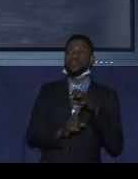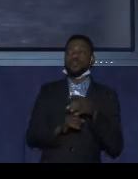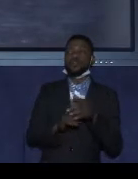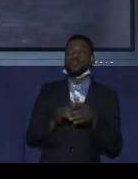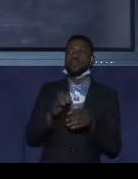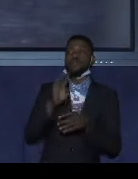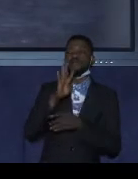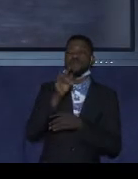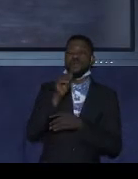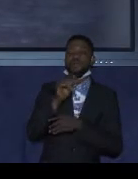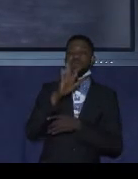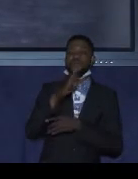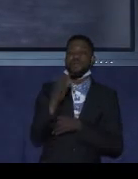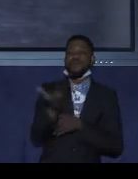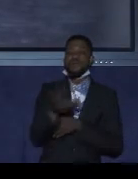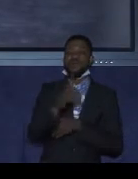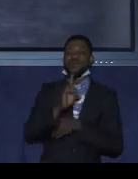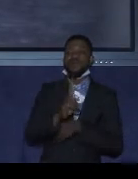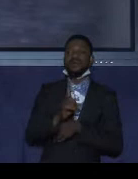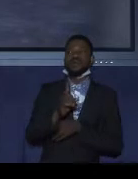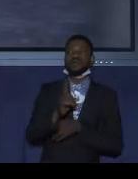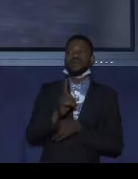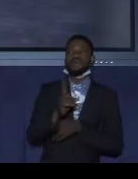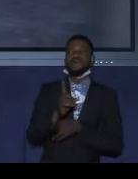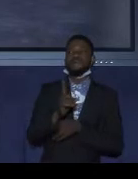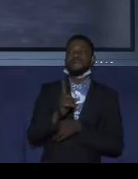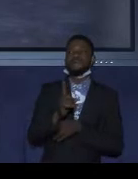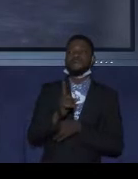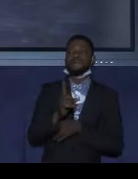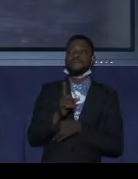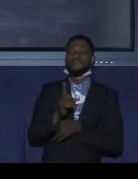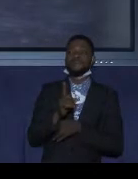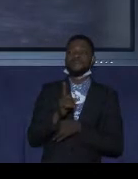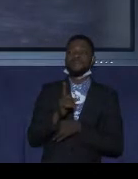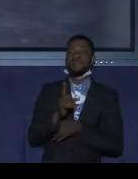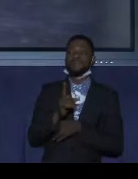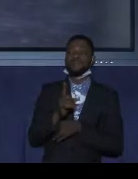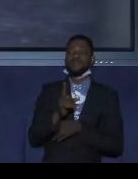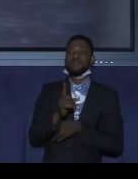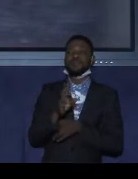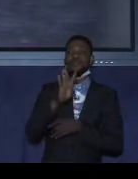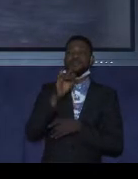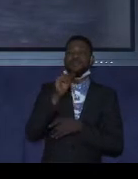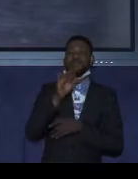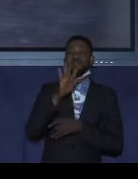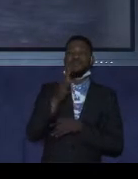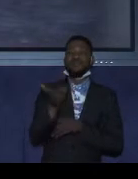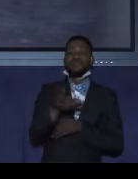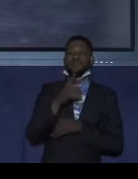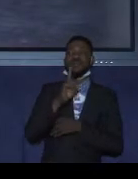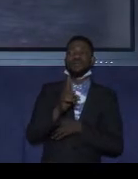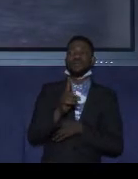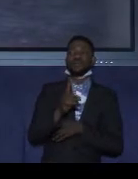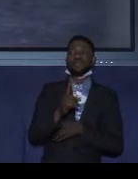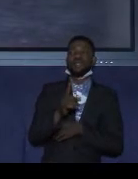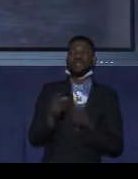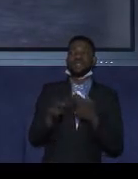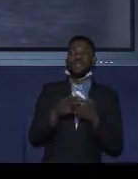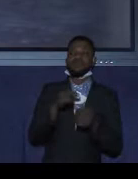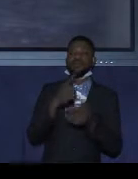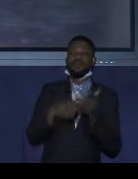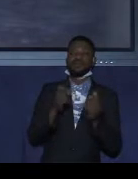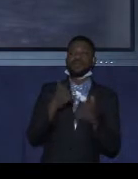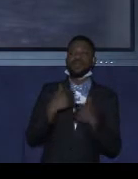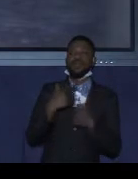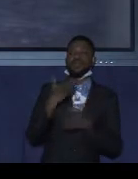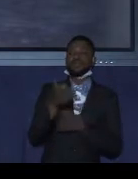4.5 over 1, so that you don't keep wondering, but the other ones had a fraction. Why didn't this one have a fraction? It's just 4.5 over 1